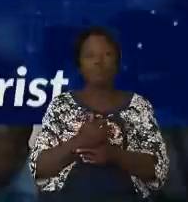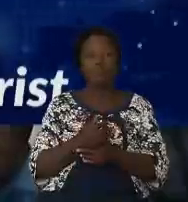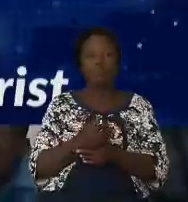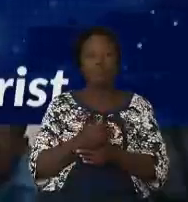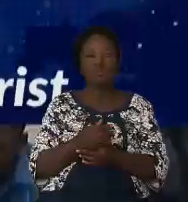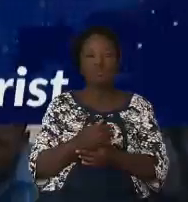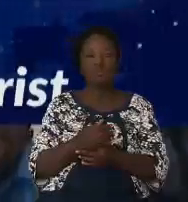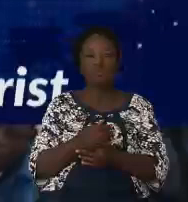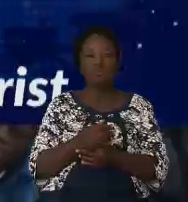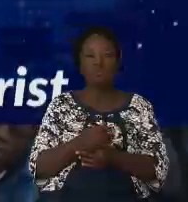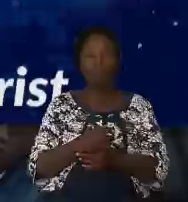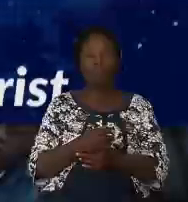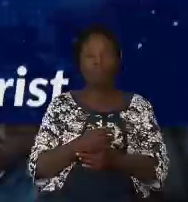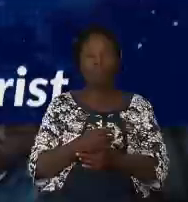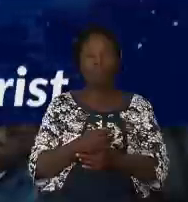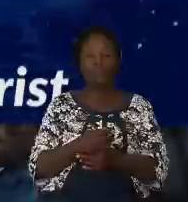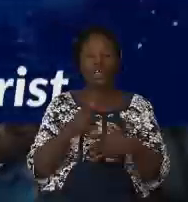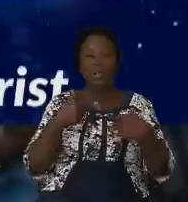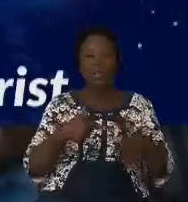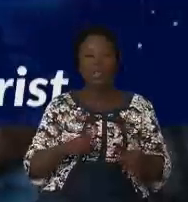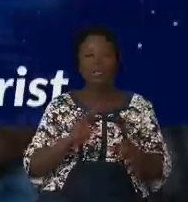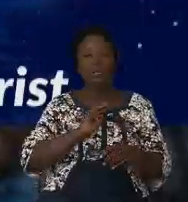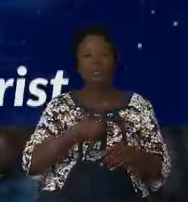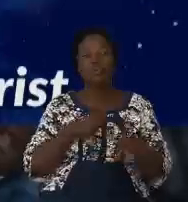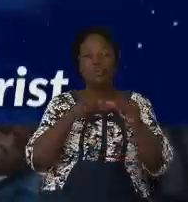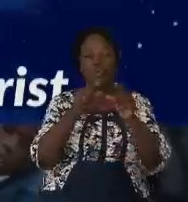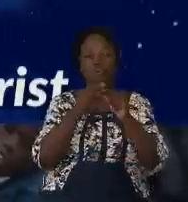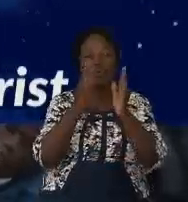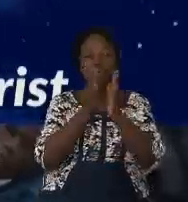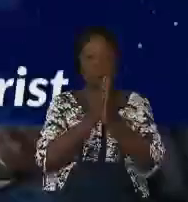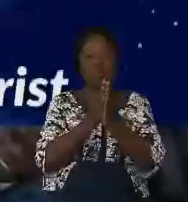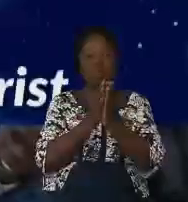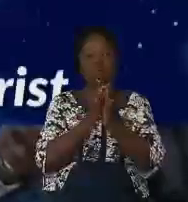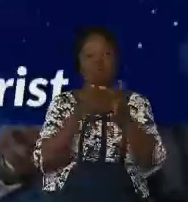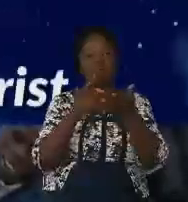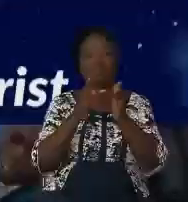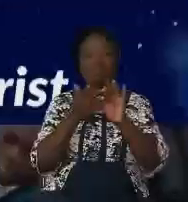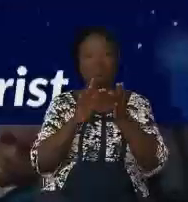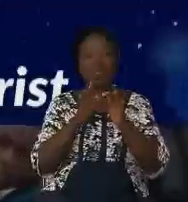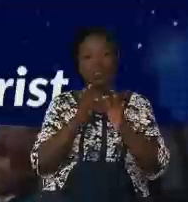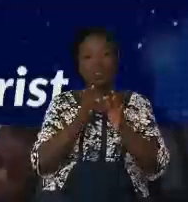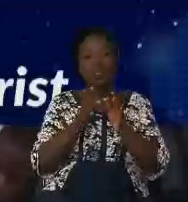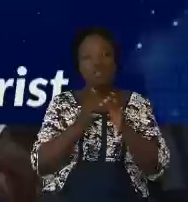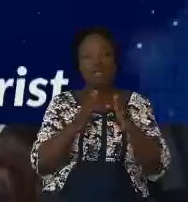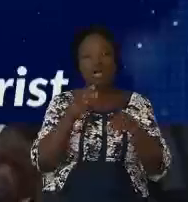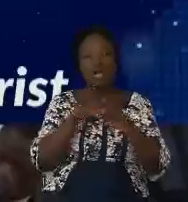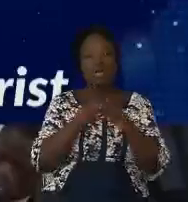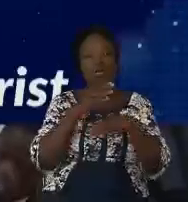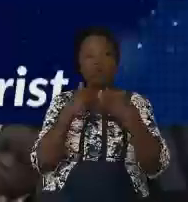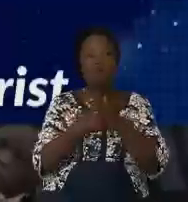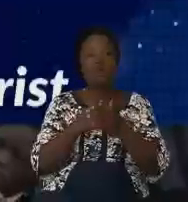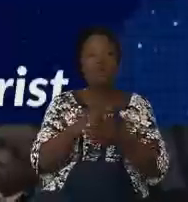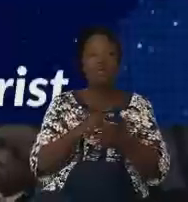other sectors so we can all finish within a good time. Let's keep on praying